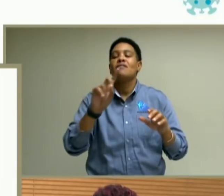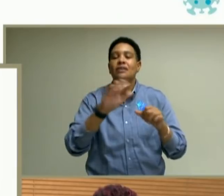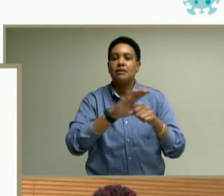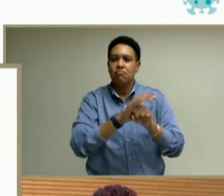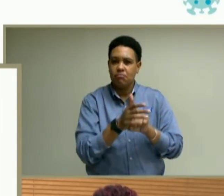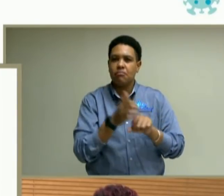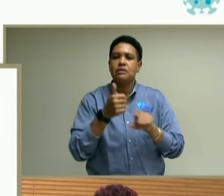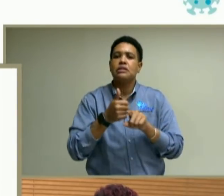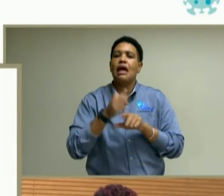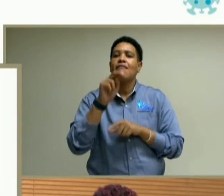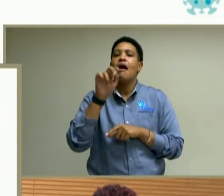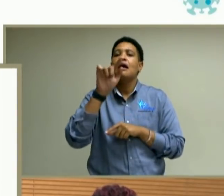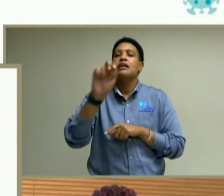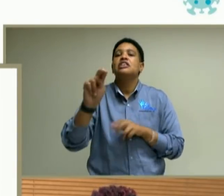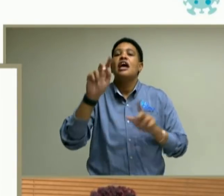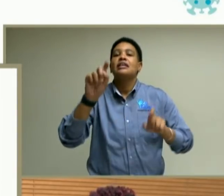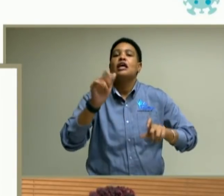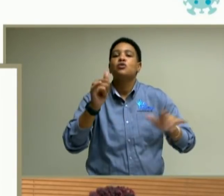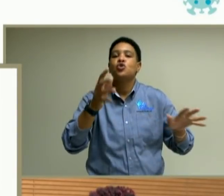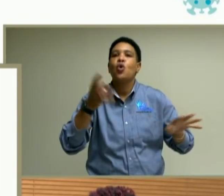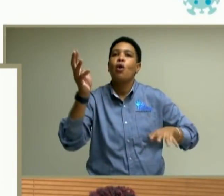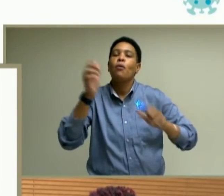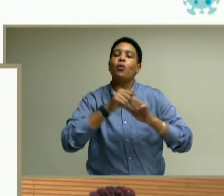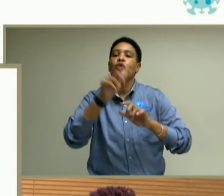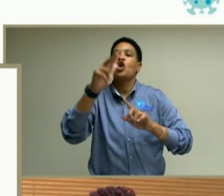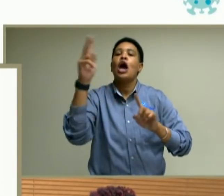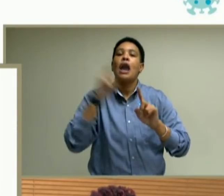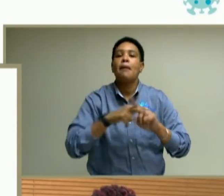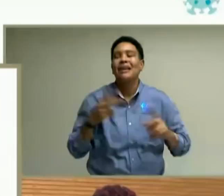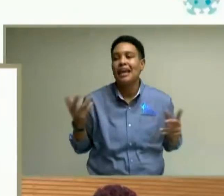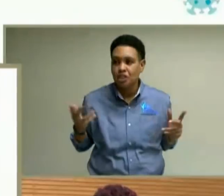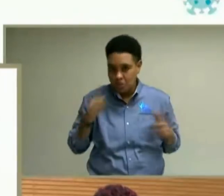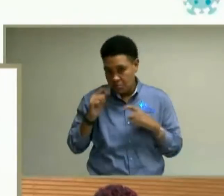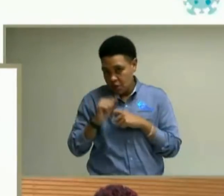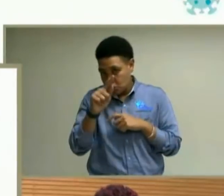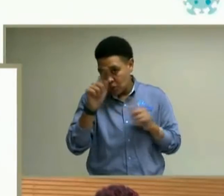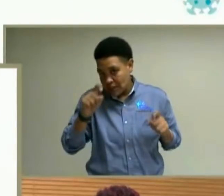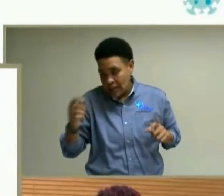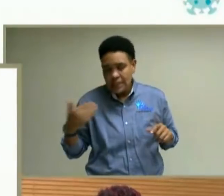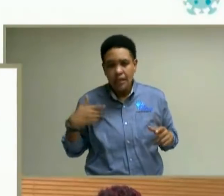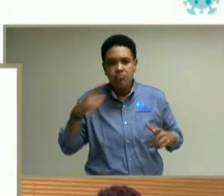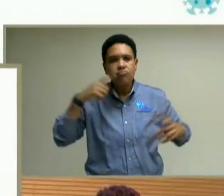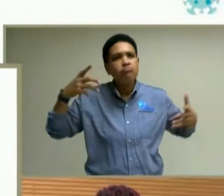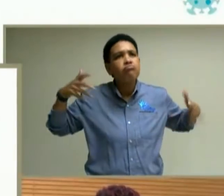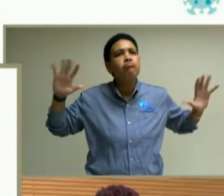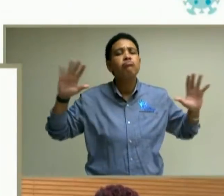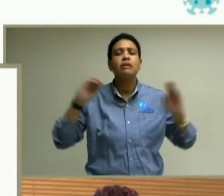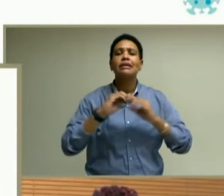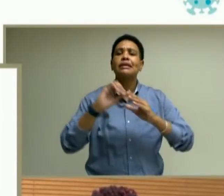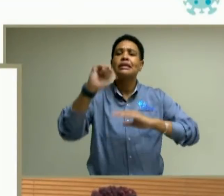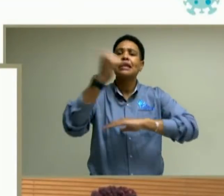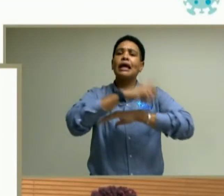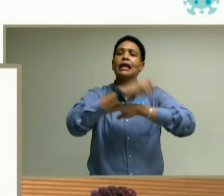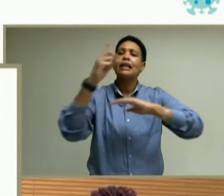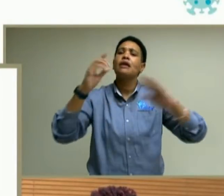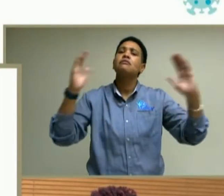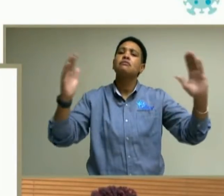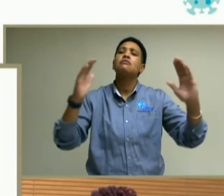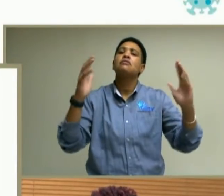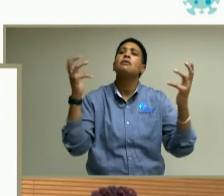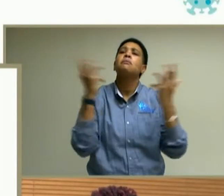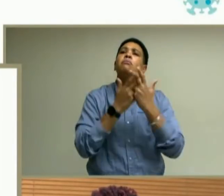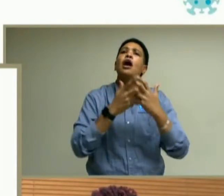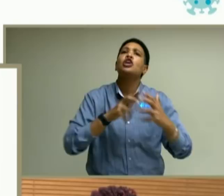antigen test, which you upload with your application. Make sure the test has been completed within 10 days of your travel